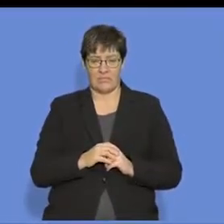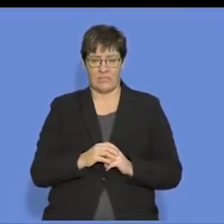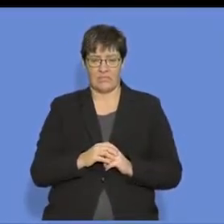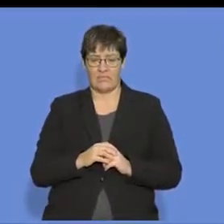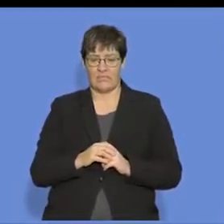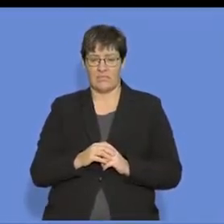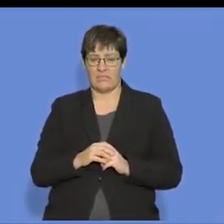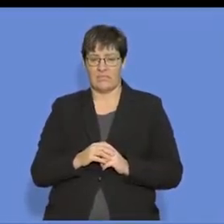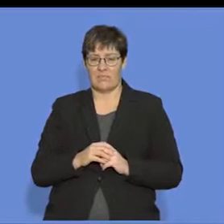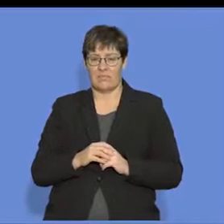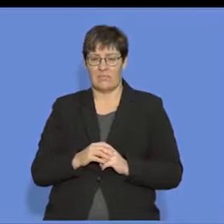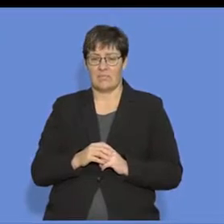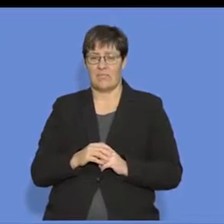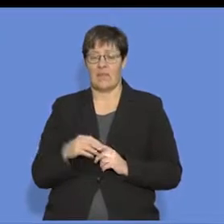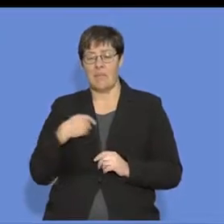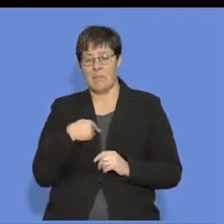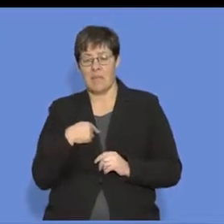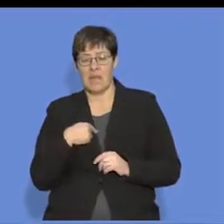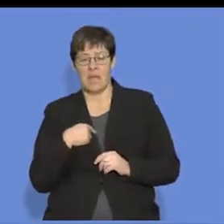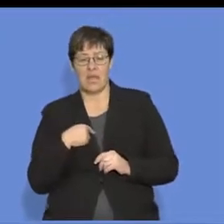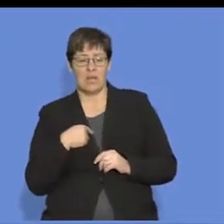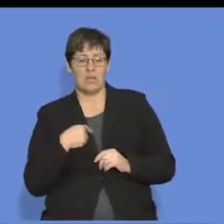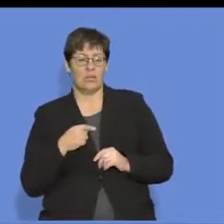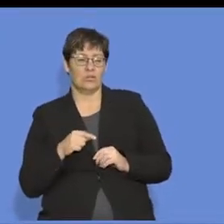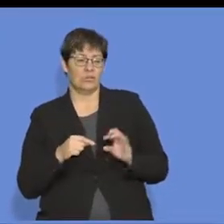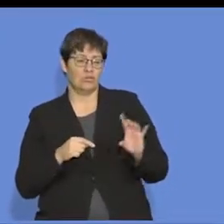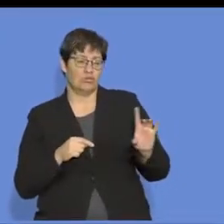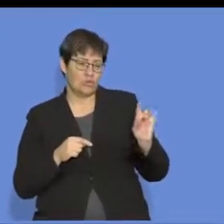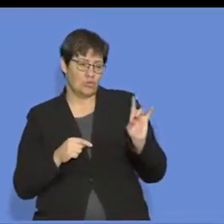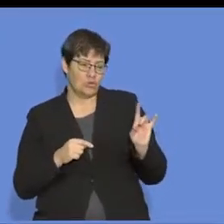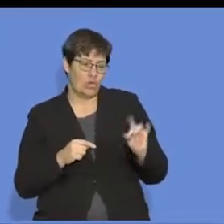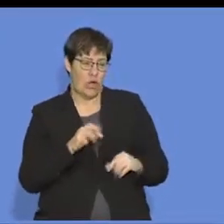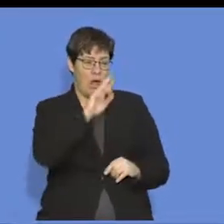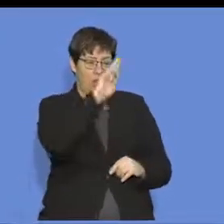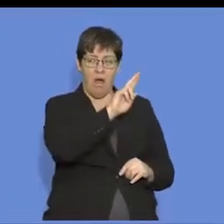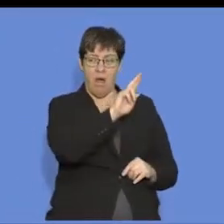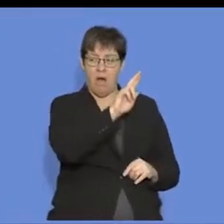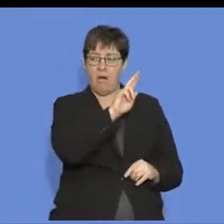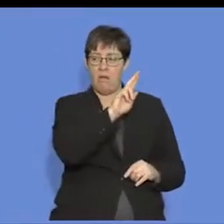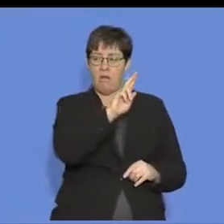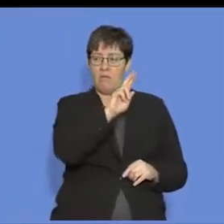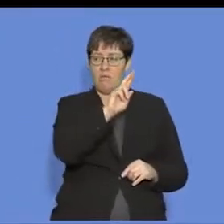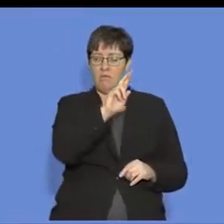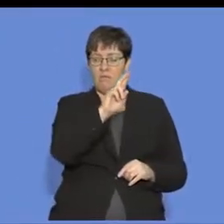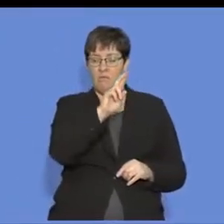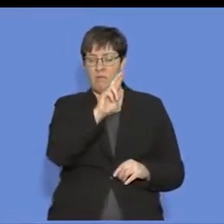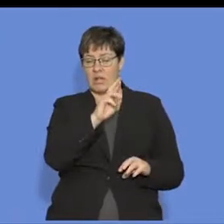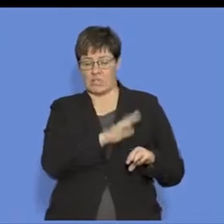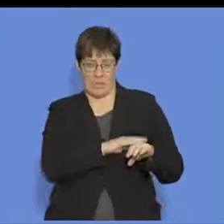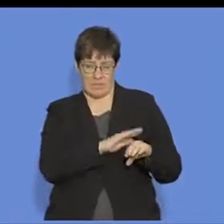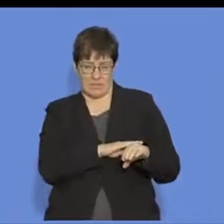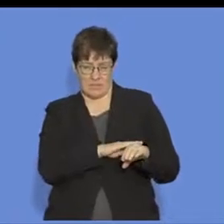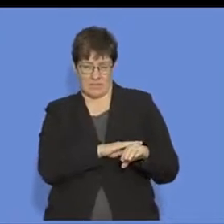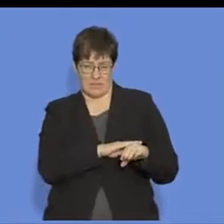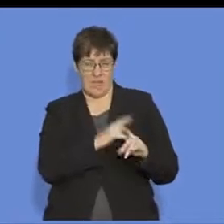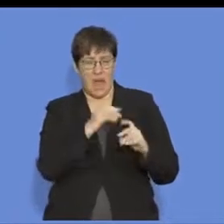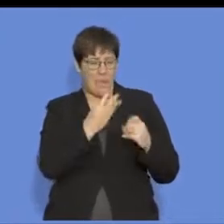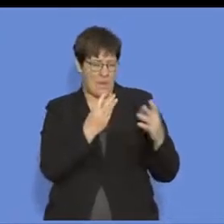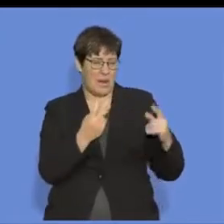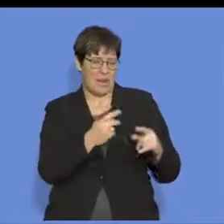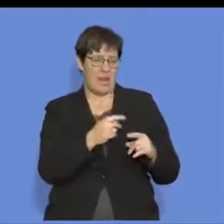so when you have to choose from, and you choose them from r times,